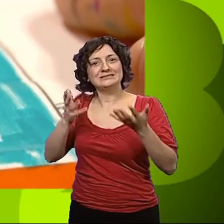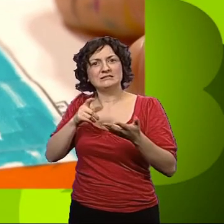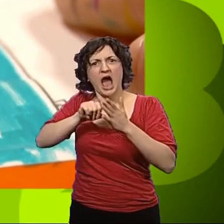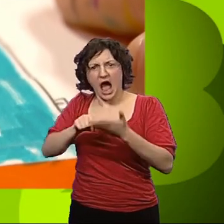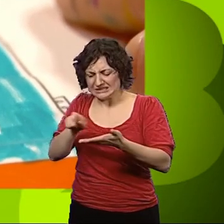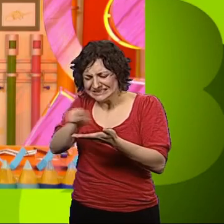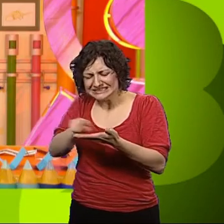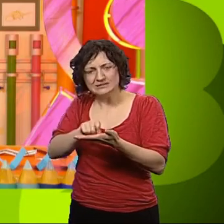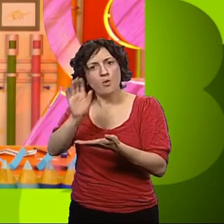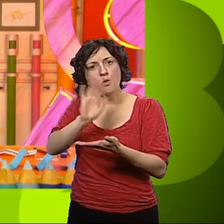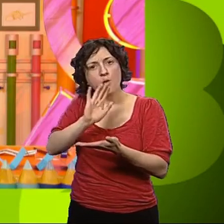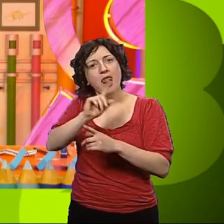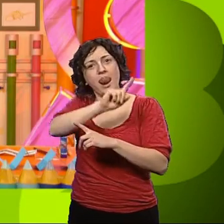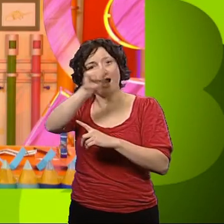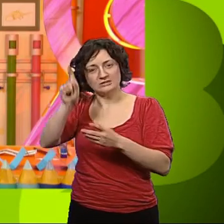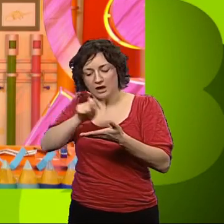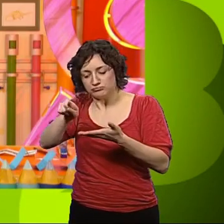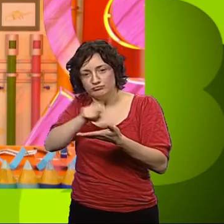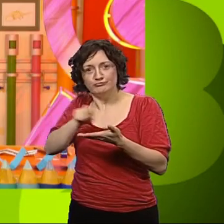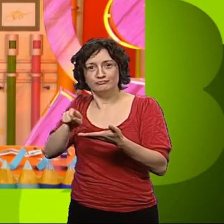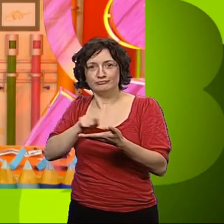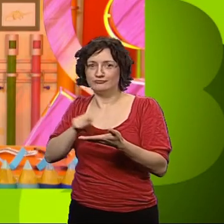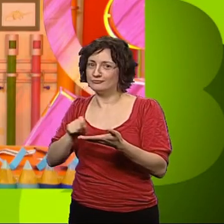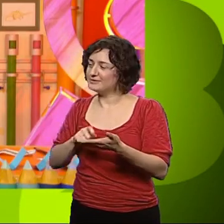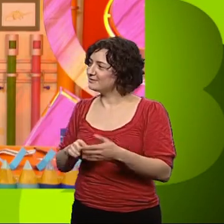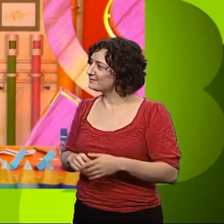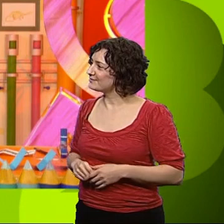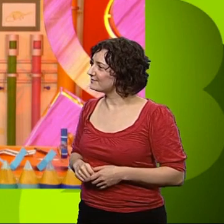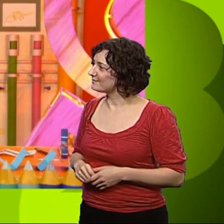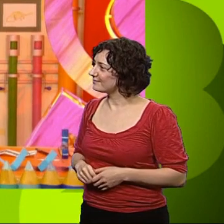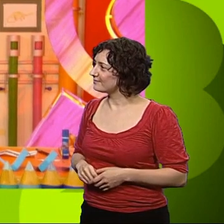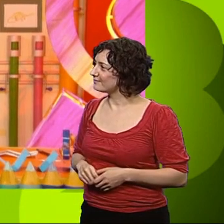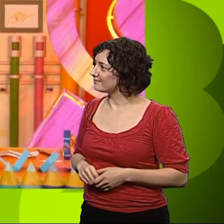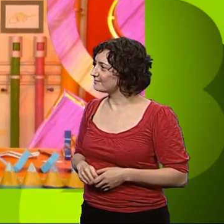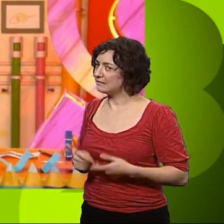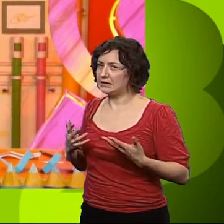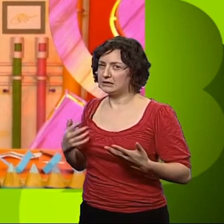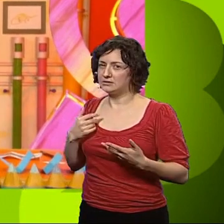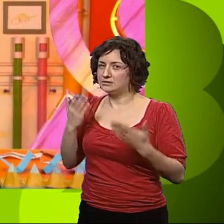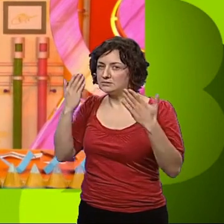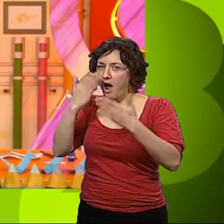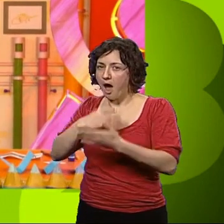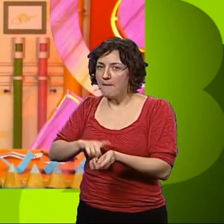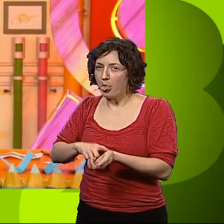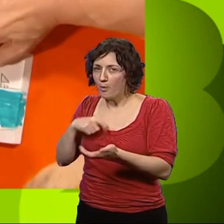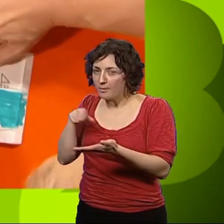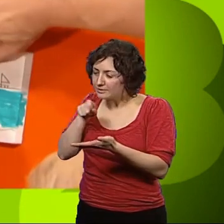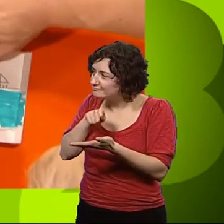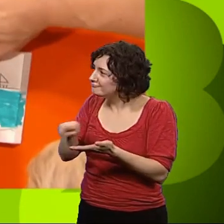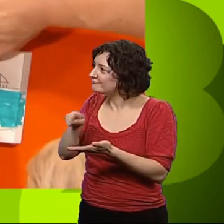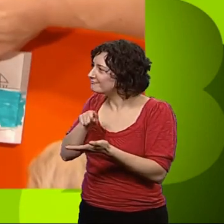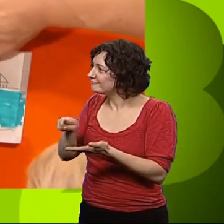start your colours as light as you can go and then work darker. OK, so let me get a bit of darker blue in here now.